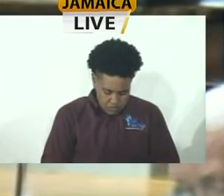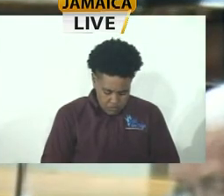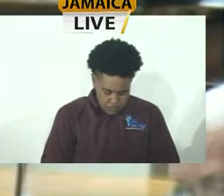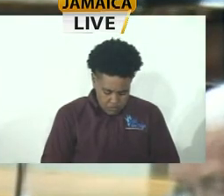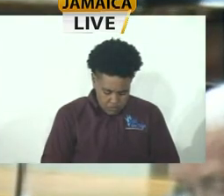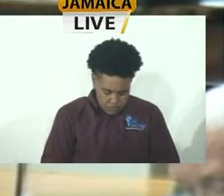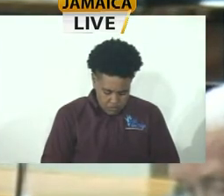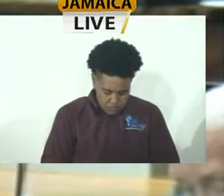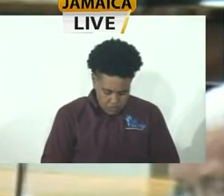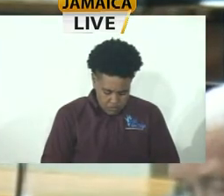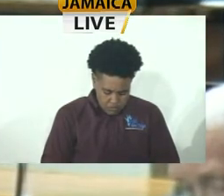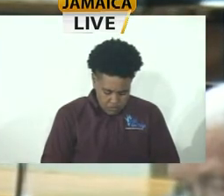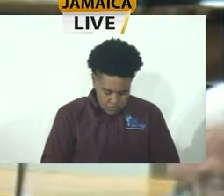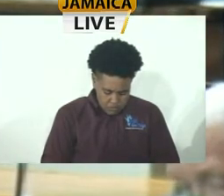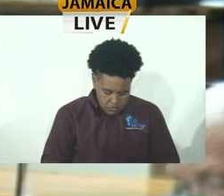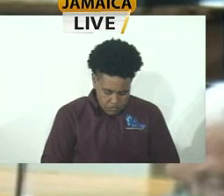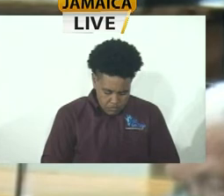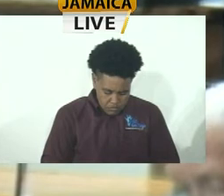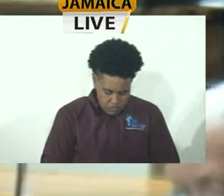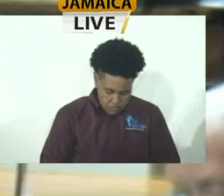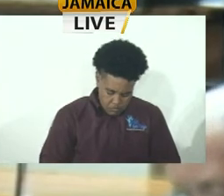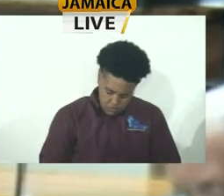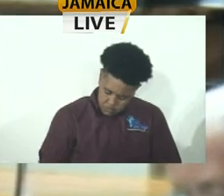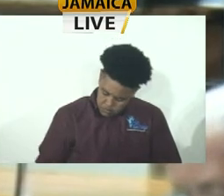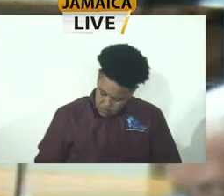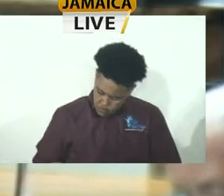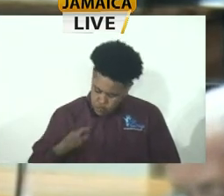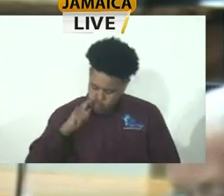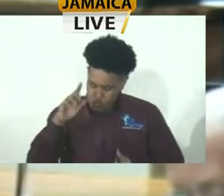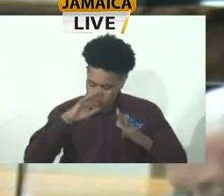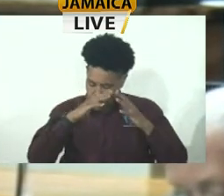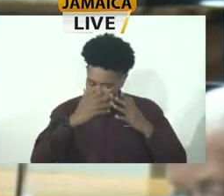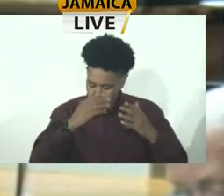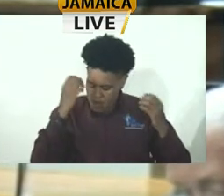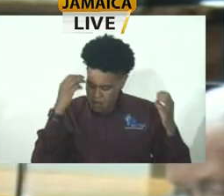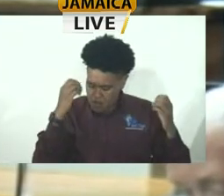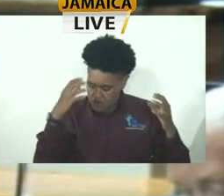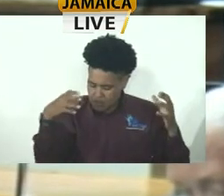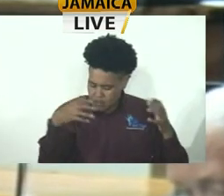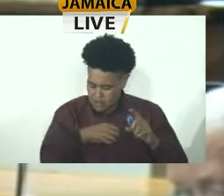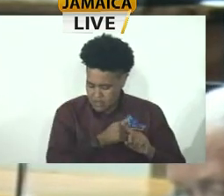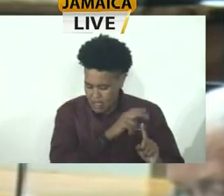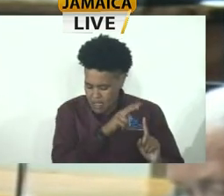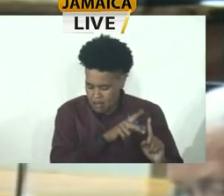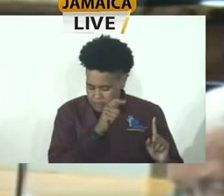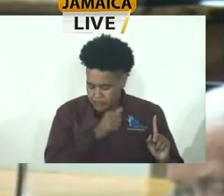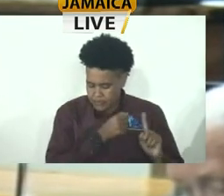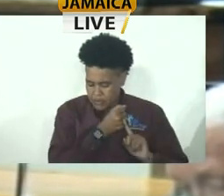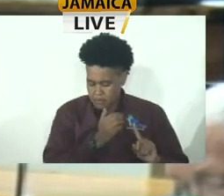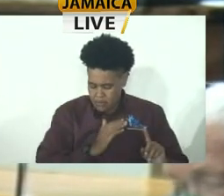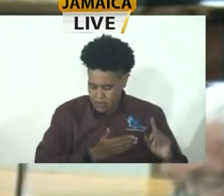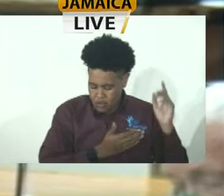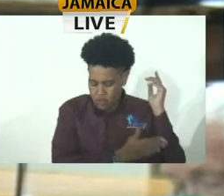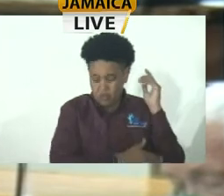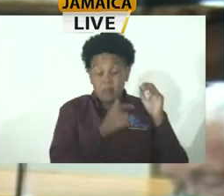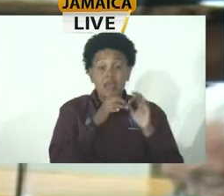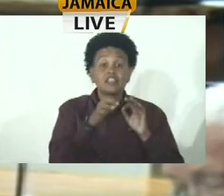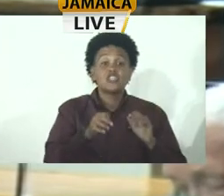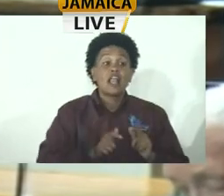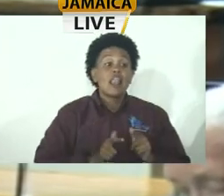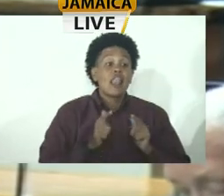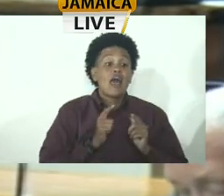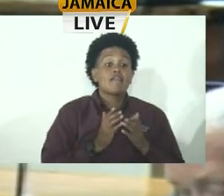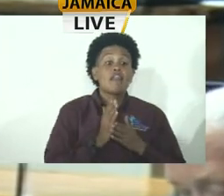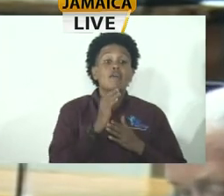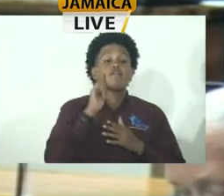that impacts our country and by extension the lives and livelihoods of all of our citizens during the